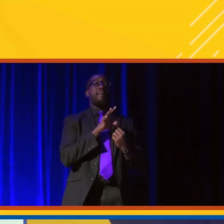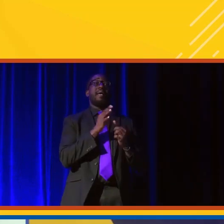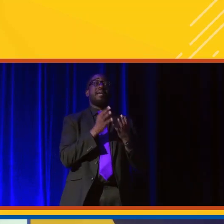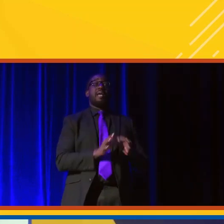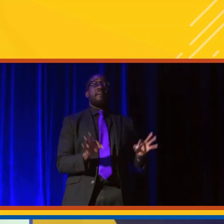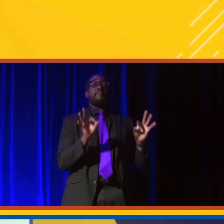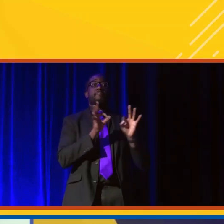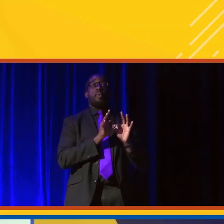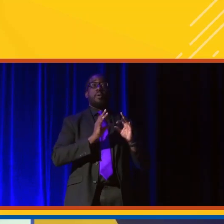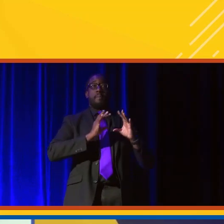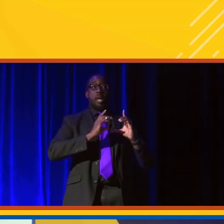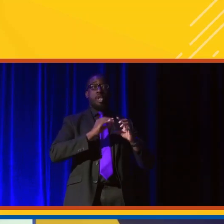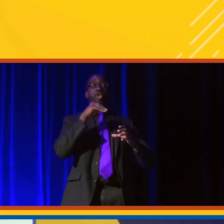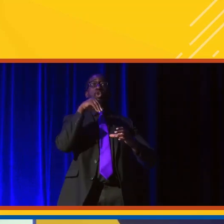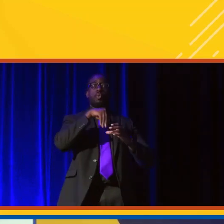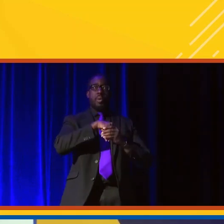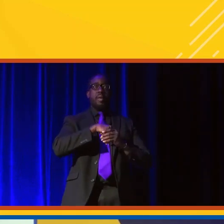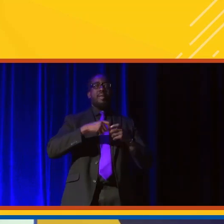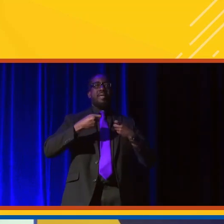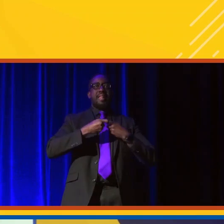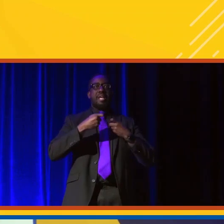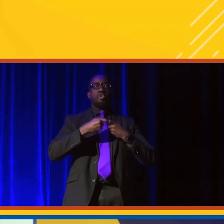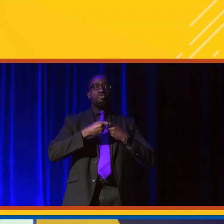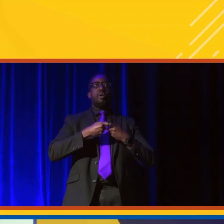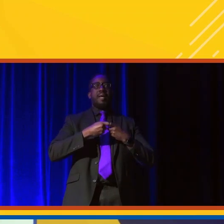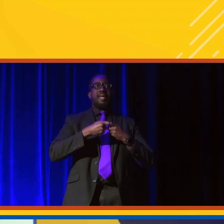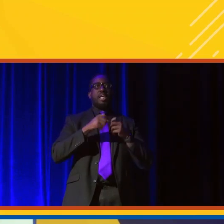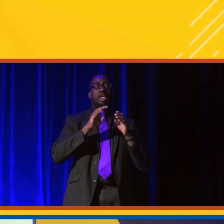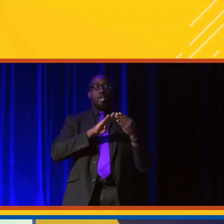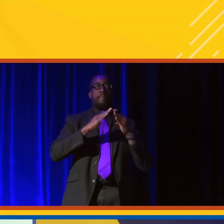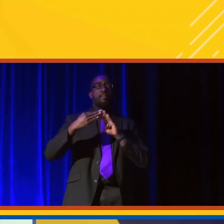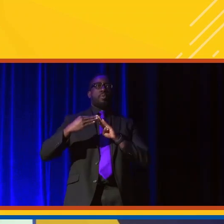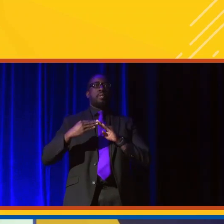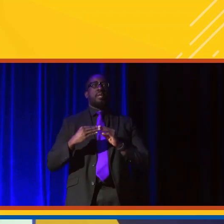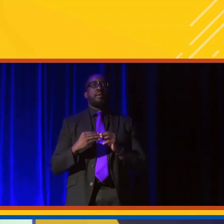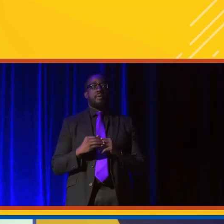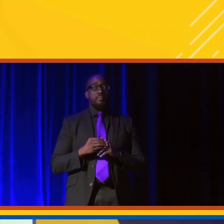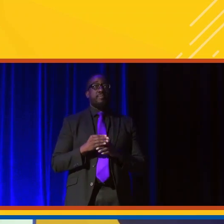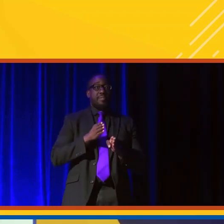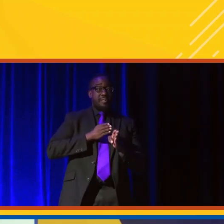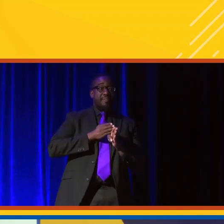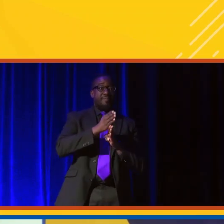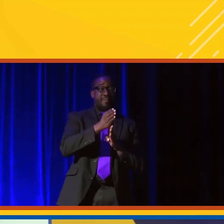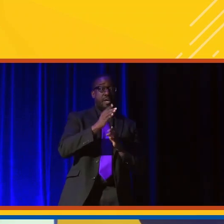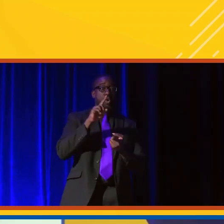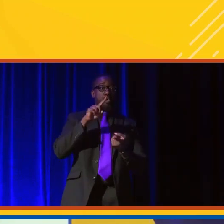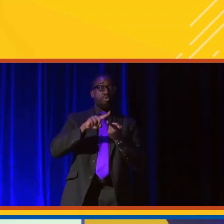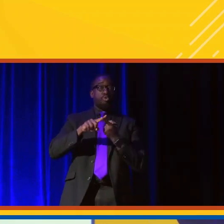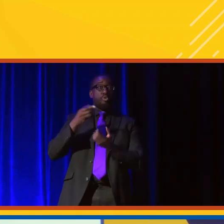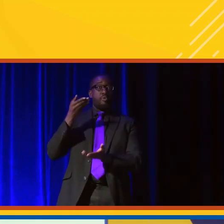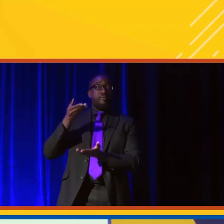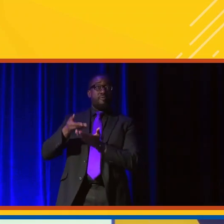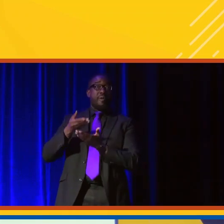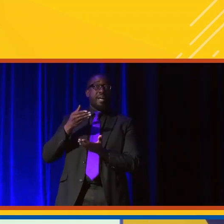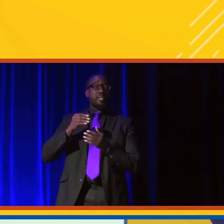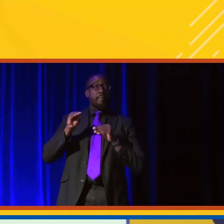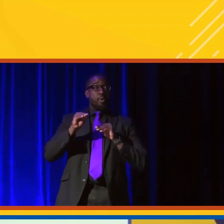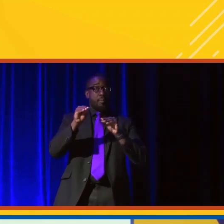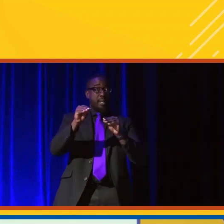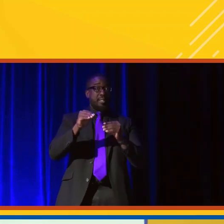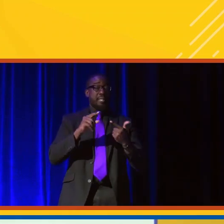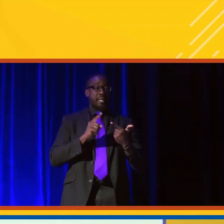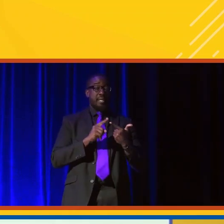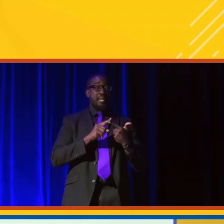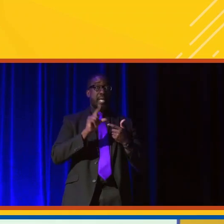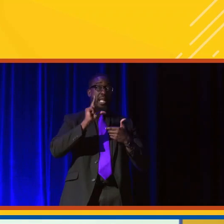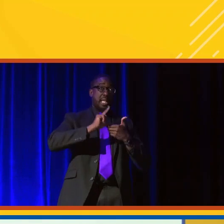electronic transistor community. It has well-defined field effect mobilities. It has well-defined liquid crystalline transitions.